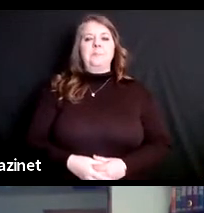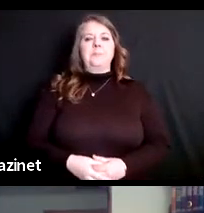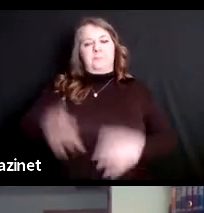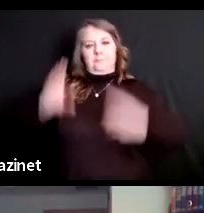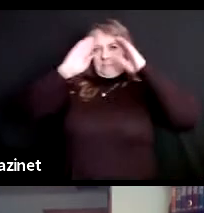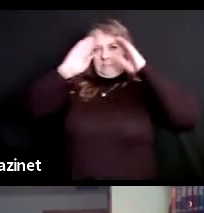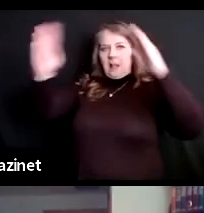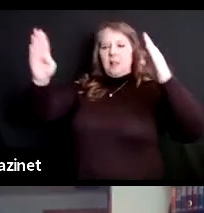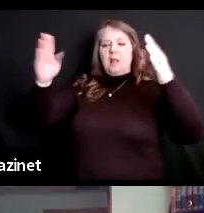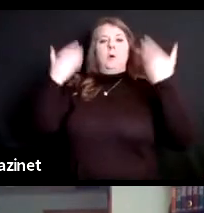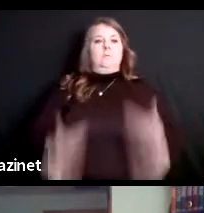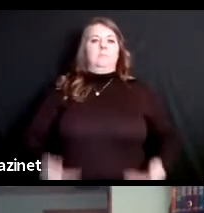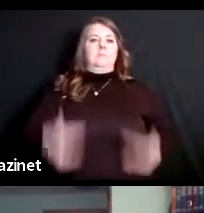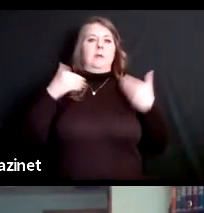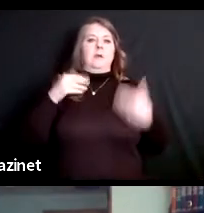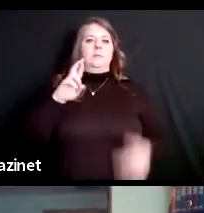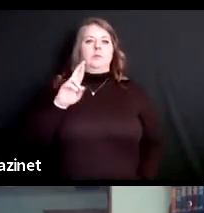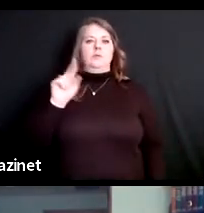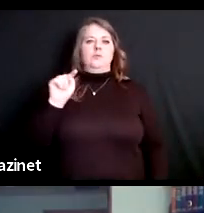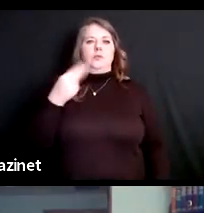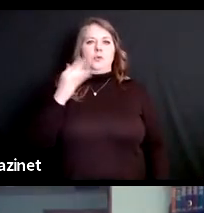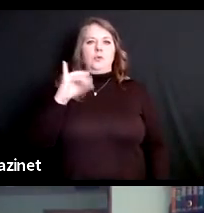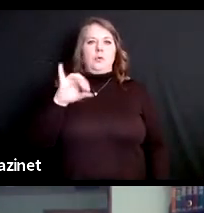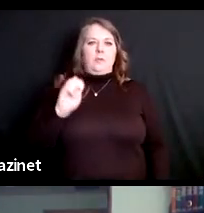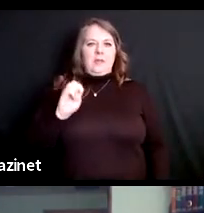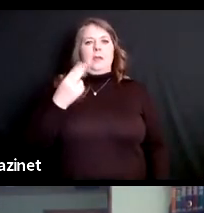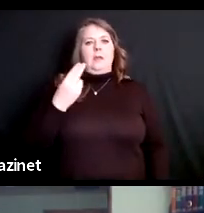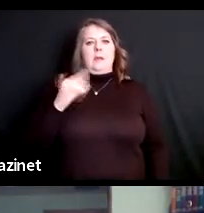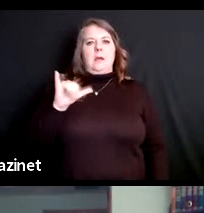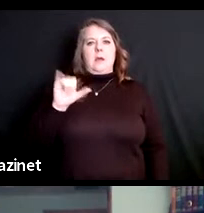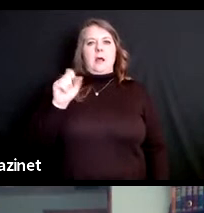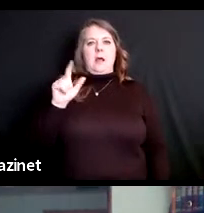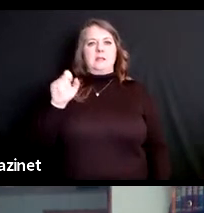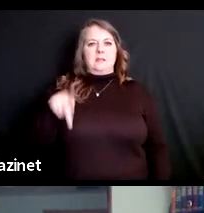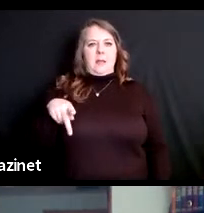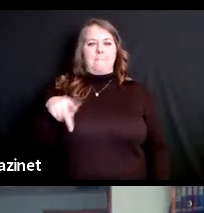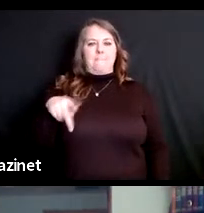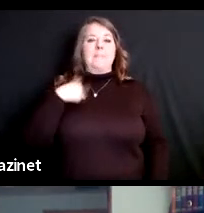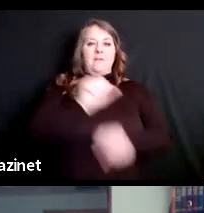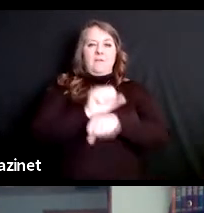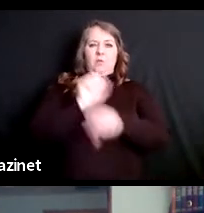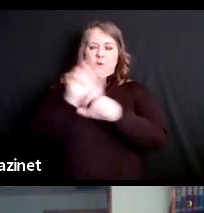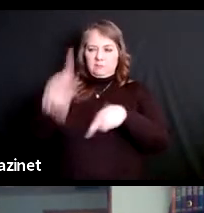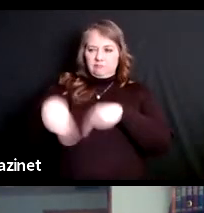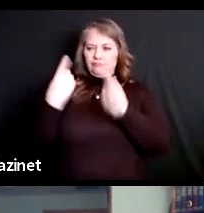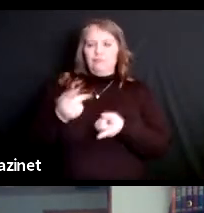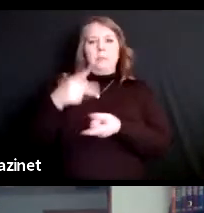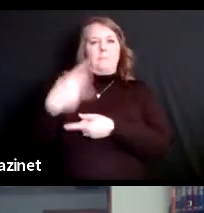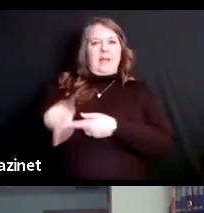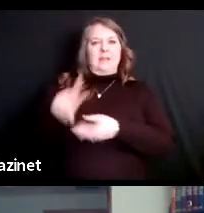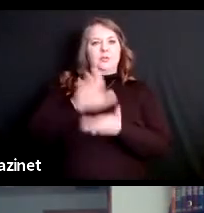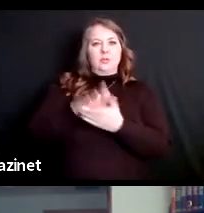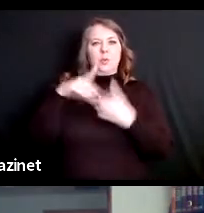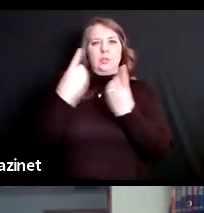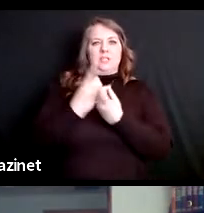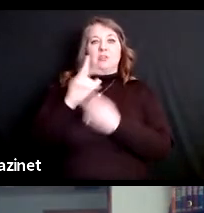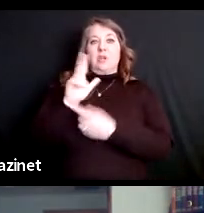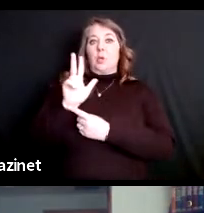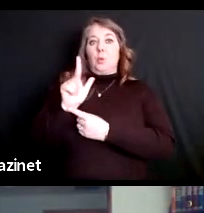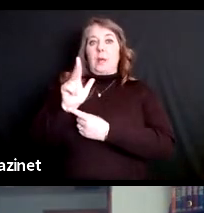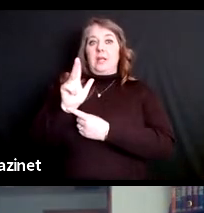Hello, my name is Ruthie Hislop. I've been working in the Pasco School District for 23